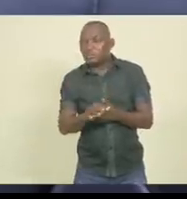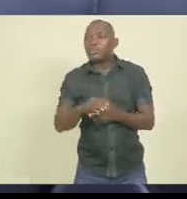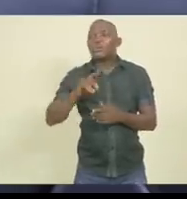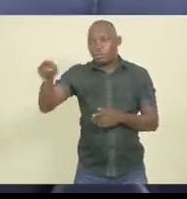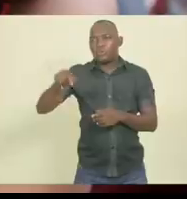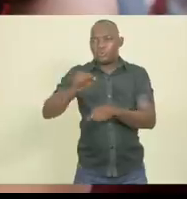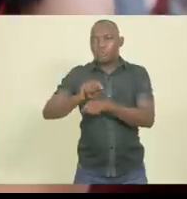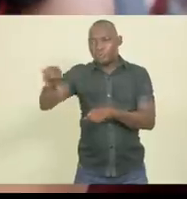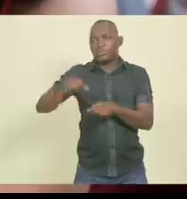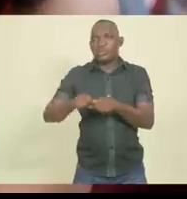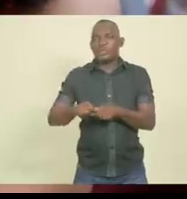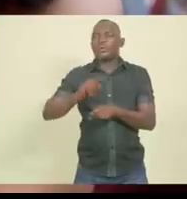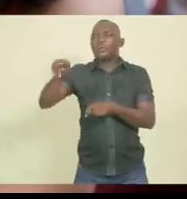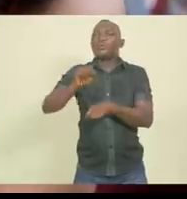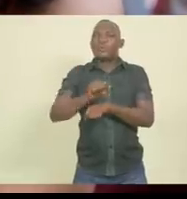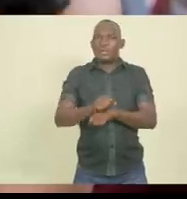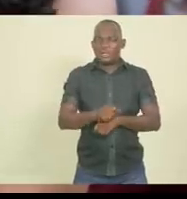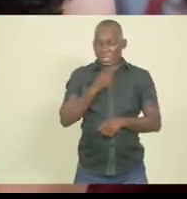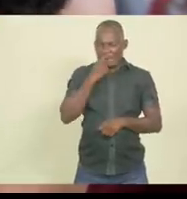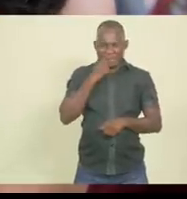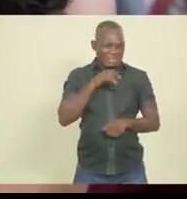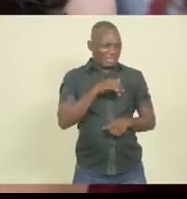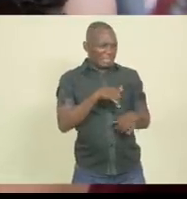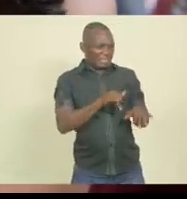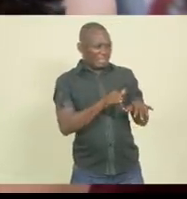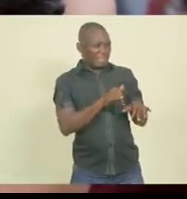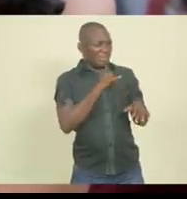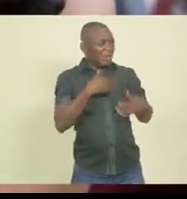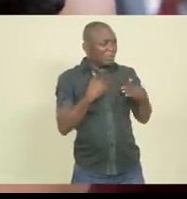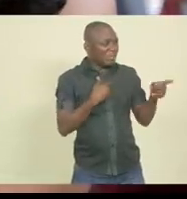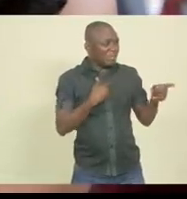work. You seem happy, but you don't look happy.